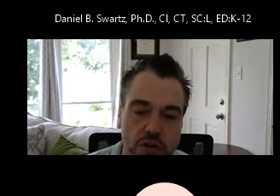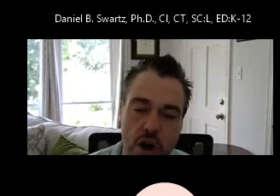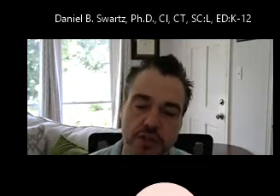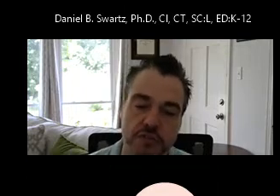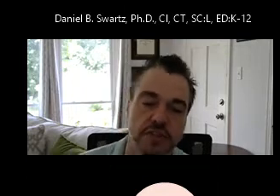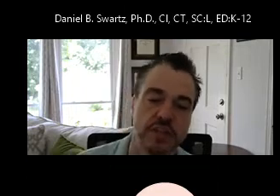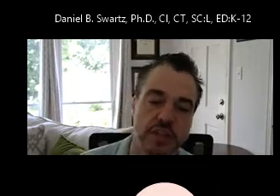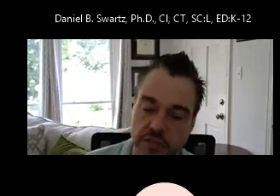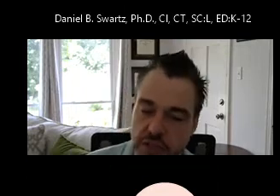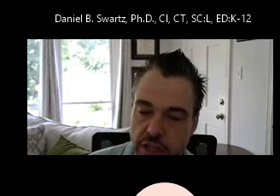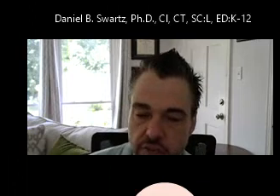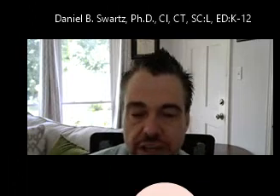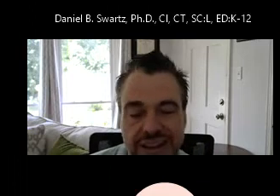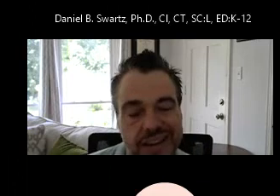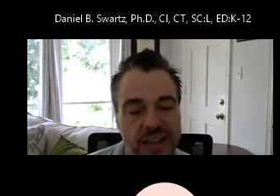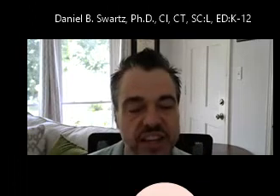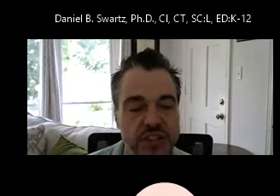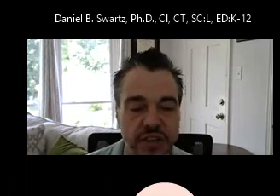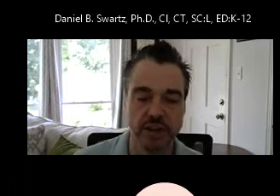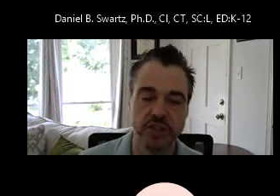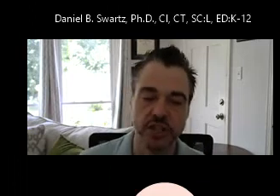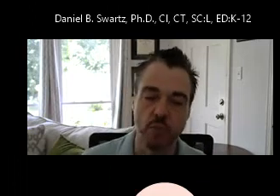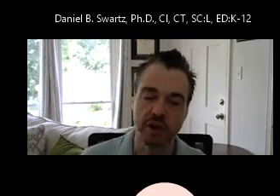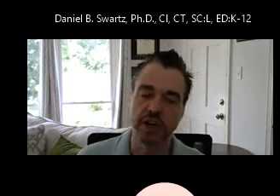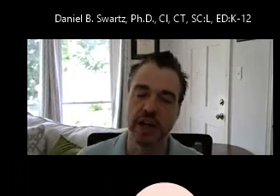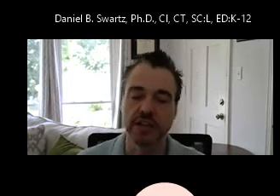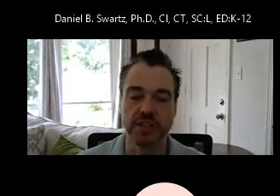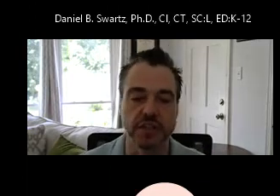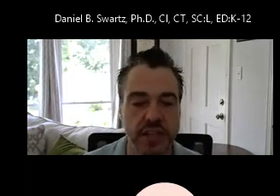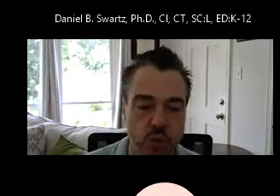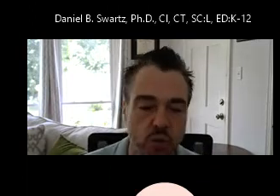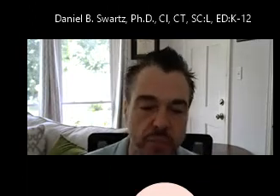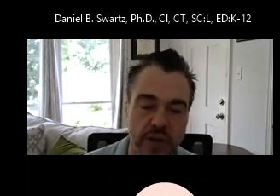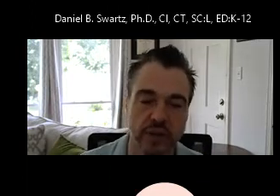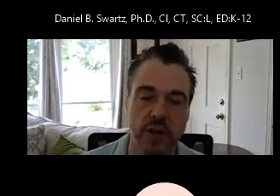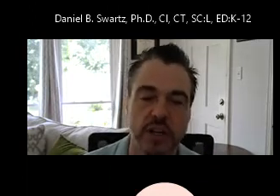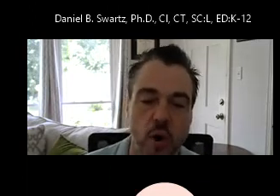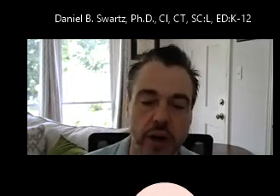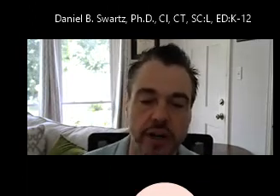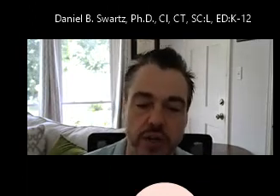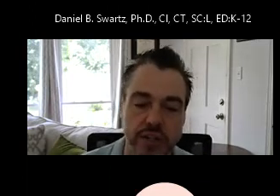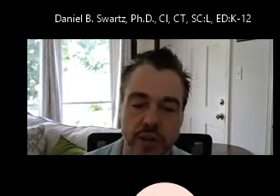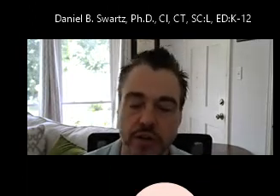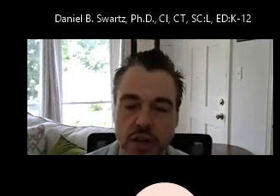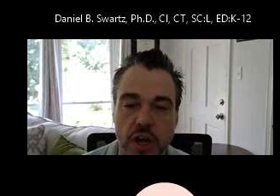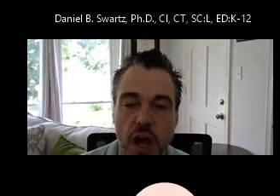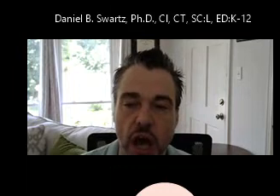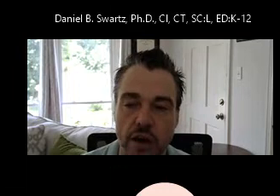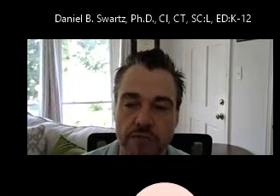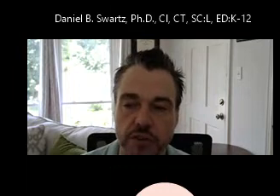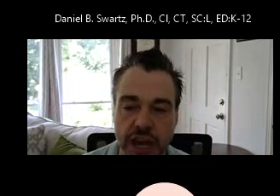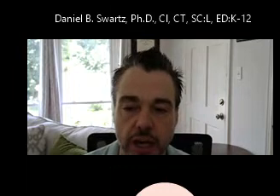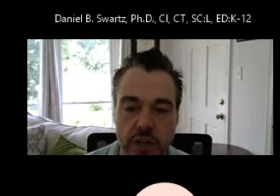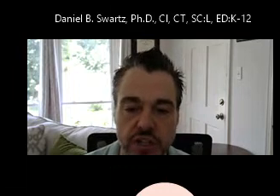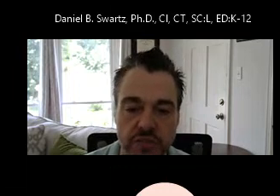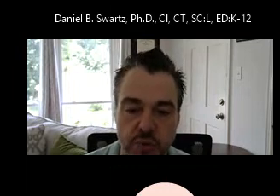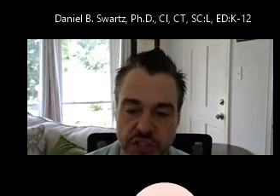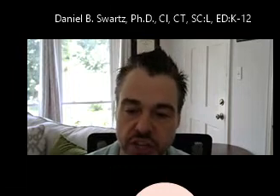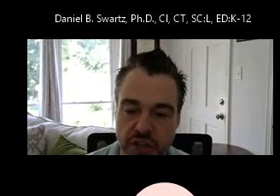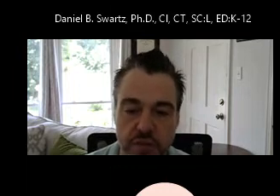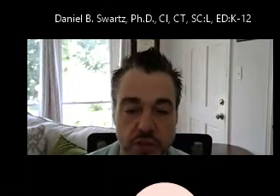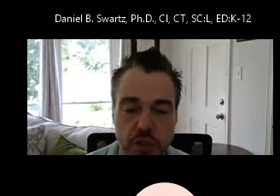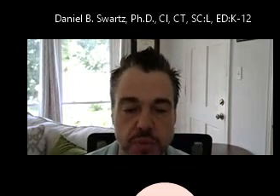the true cost of FIT service delivery. Lastly, there you see market analysis. That's where we'll be conducting market research for